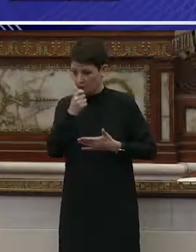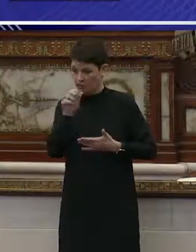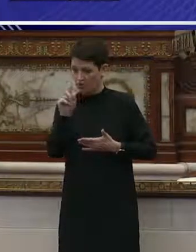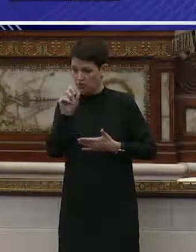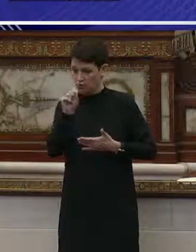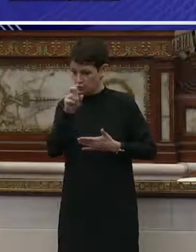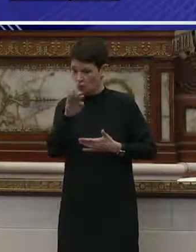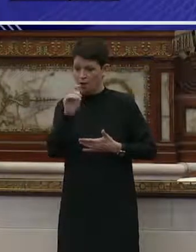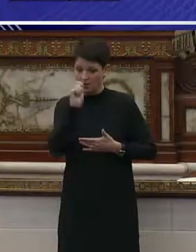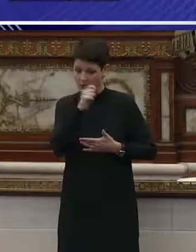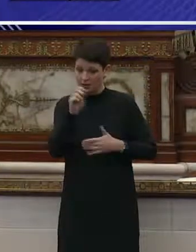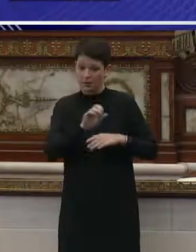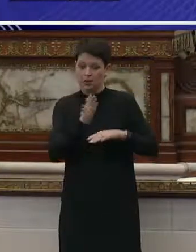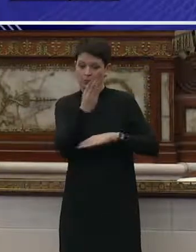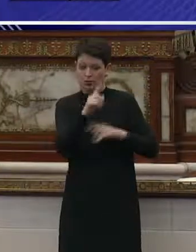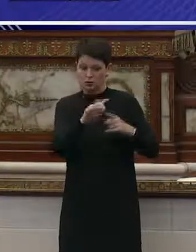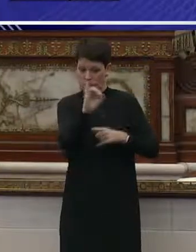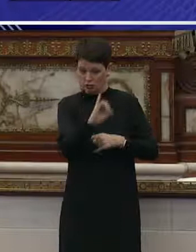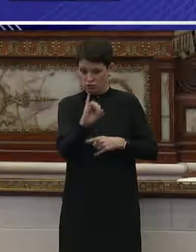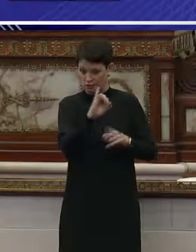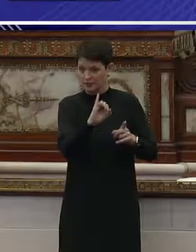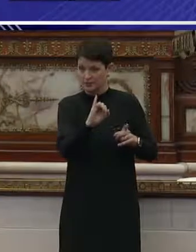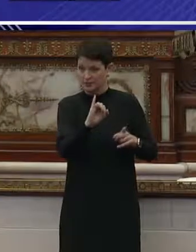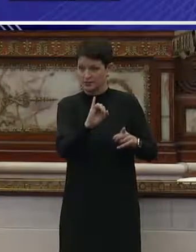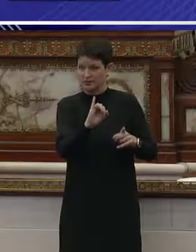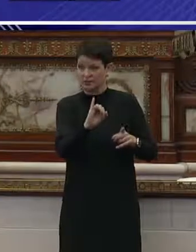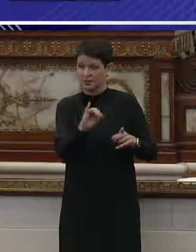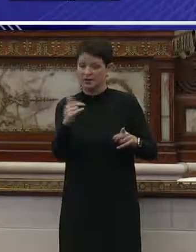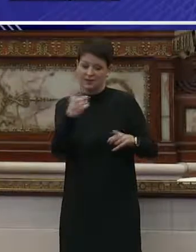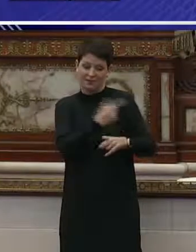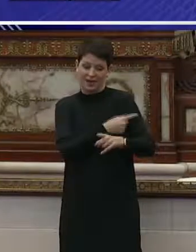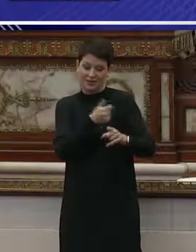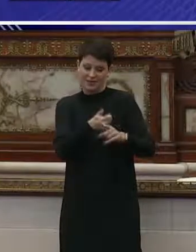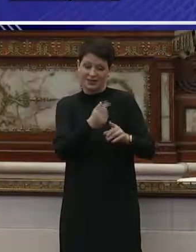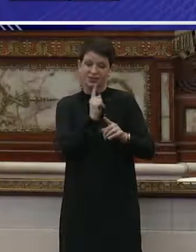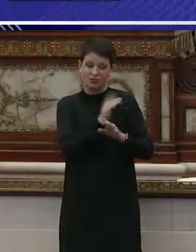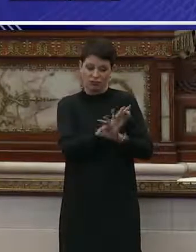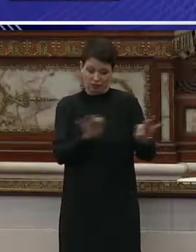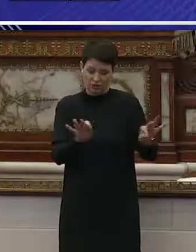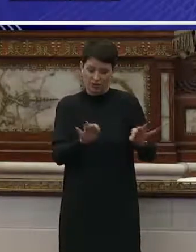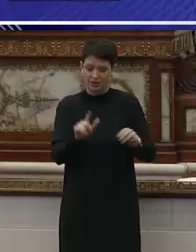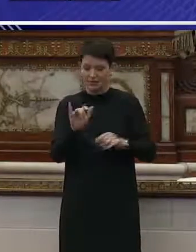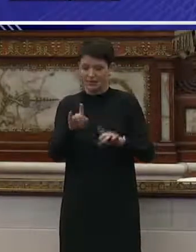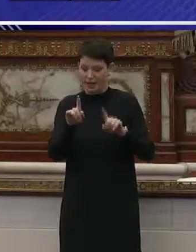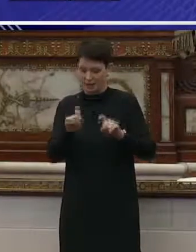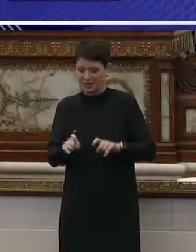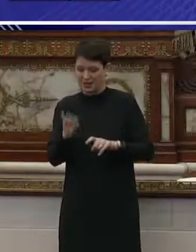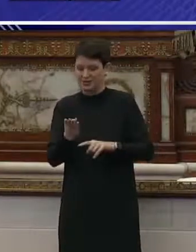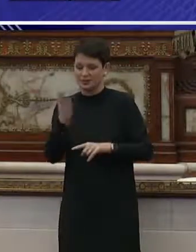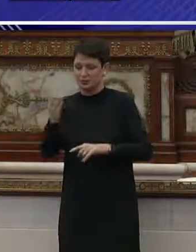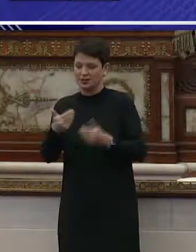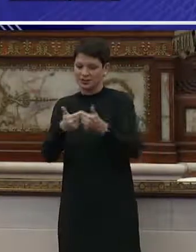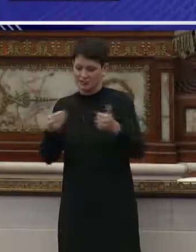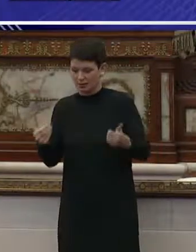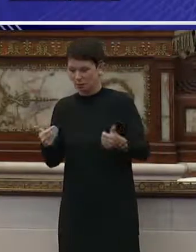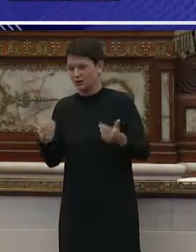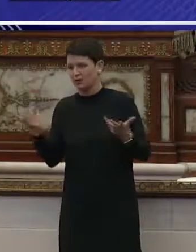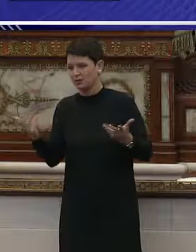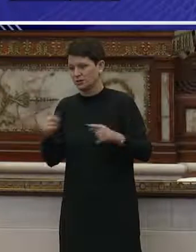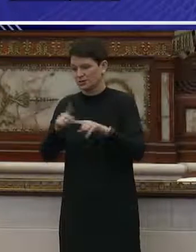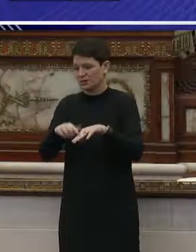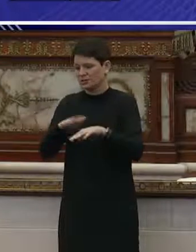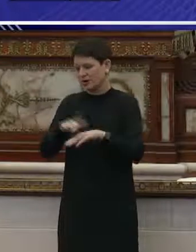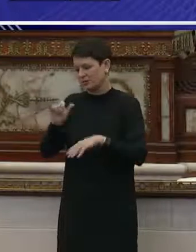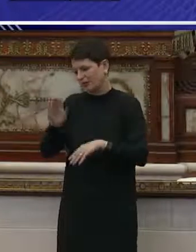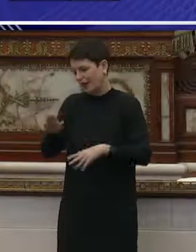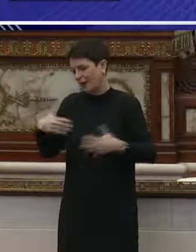can be billed to insurance, but then the vaccine itself is free, or the laboratory testing is billed separately by the laboratories.